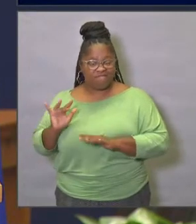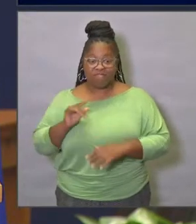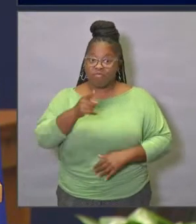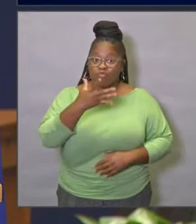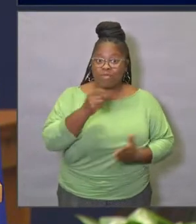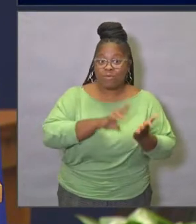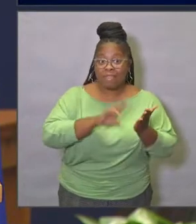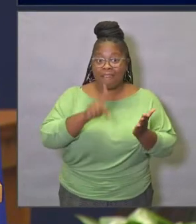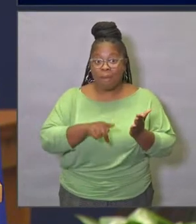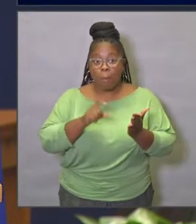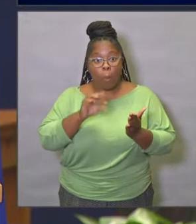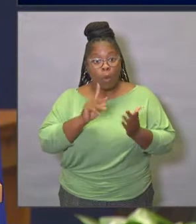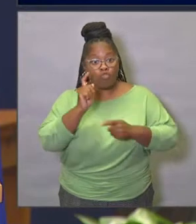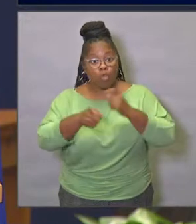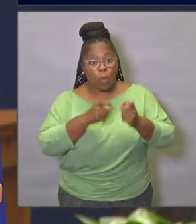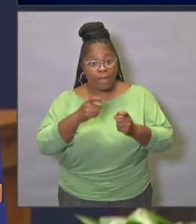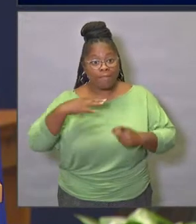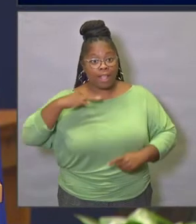donate, please visit